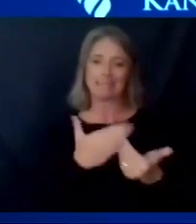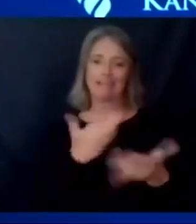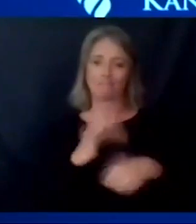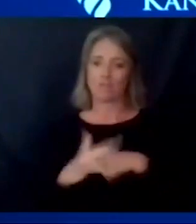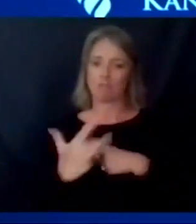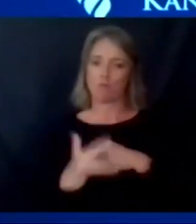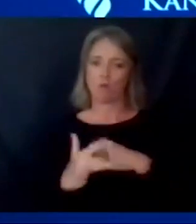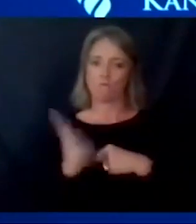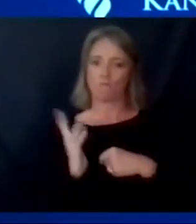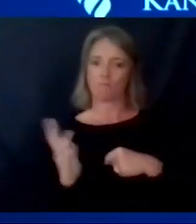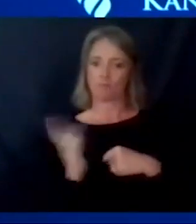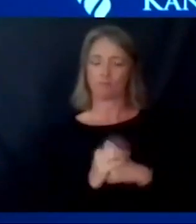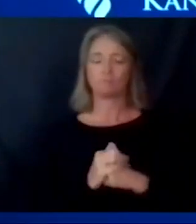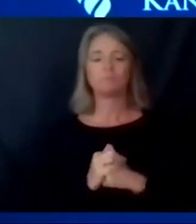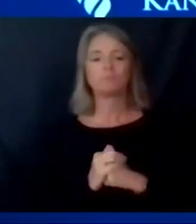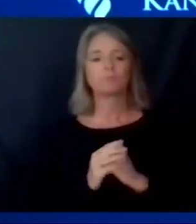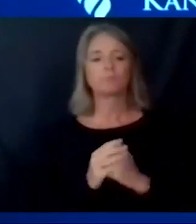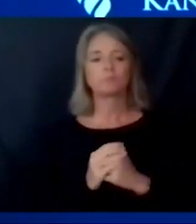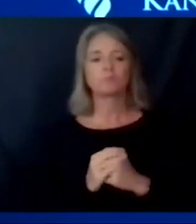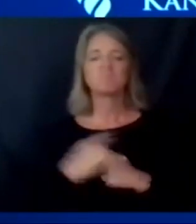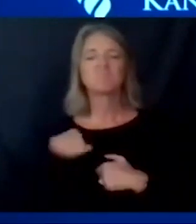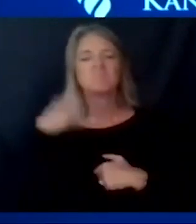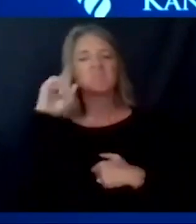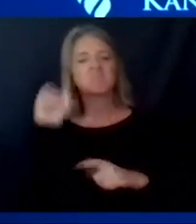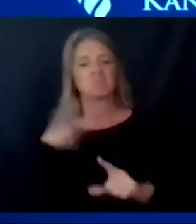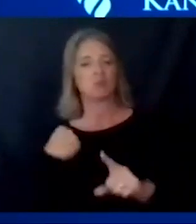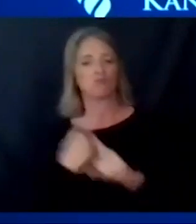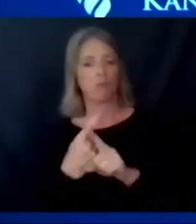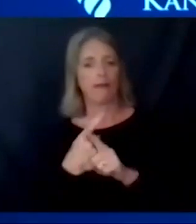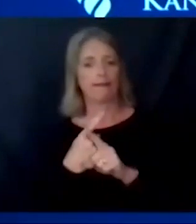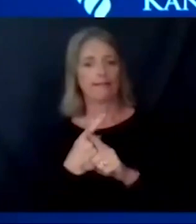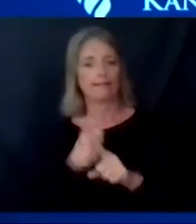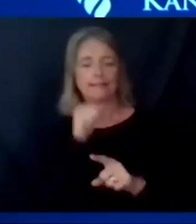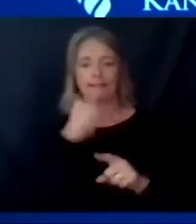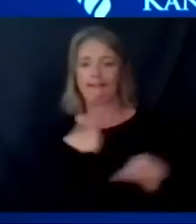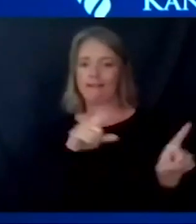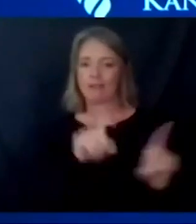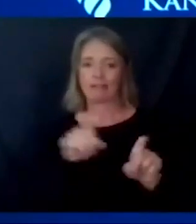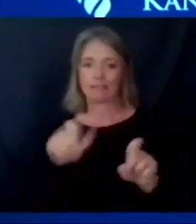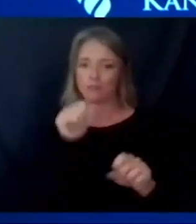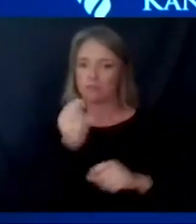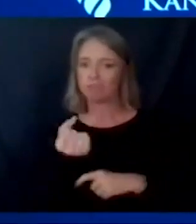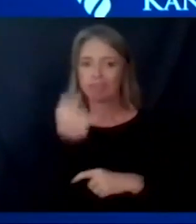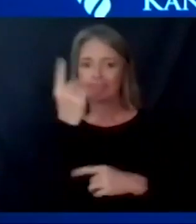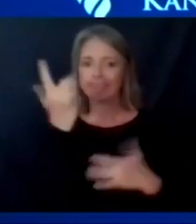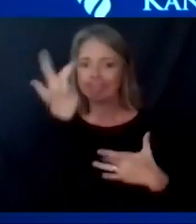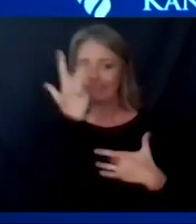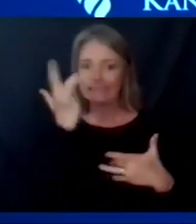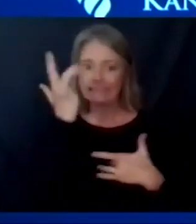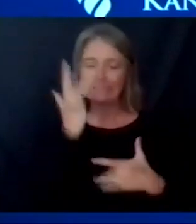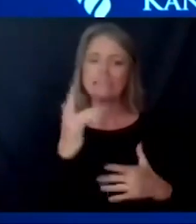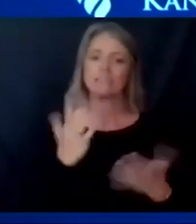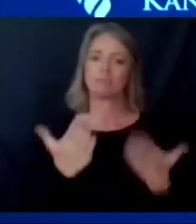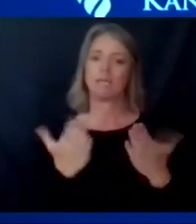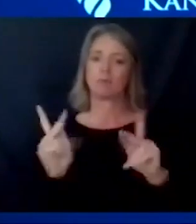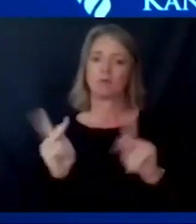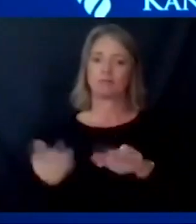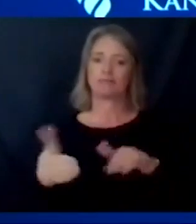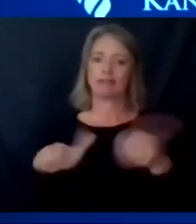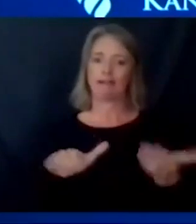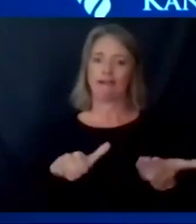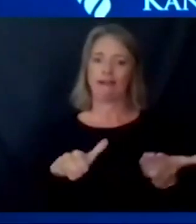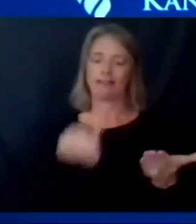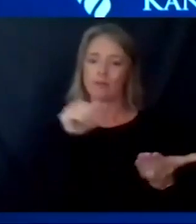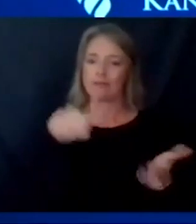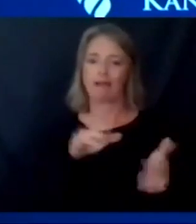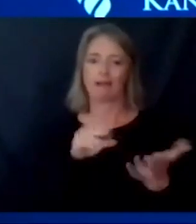Yeah, I think that's probably right. I think when we didn't have a lot of testing, we didn't understand the disease. A lot of people probably died from that we didn't track because we just didn't